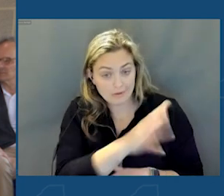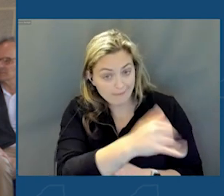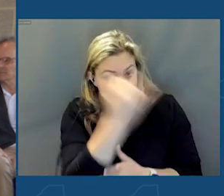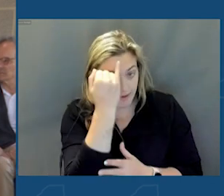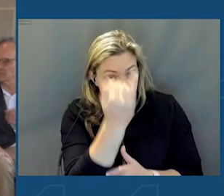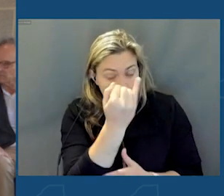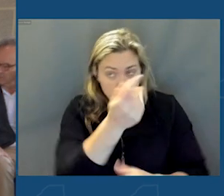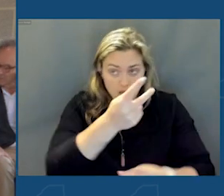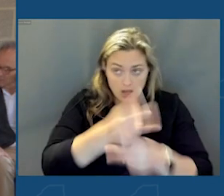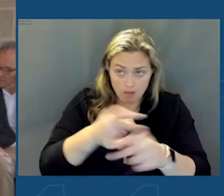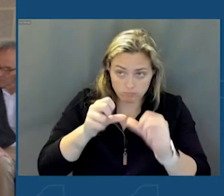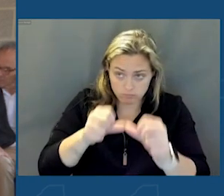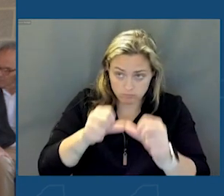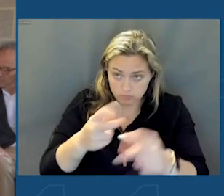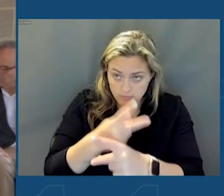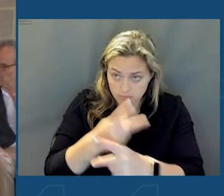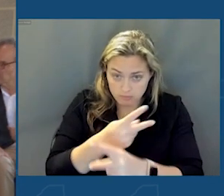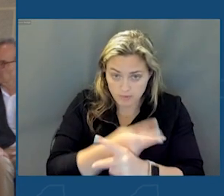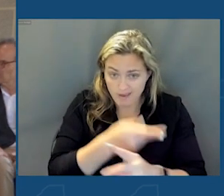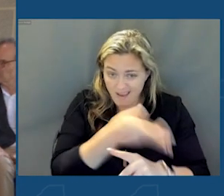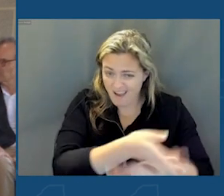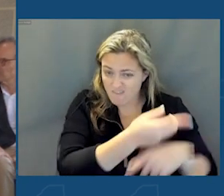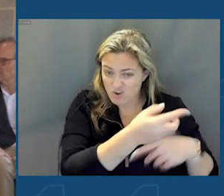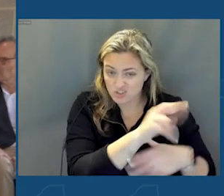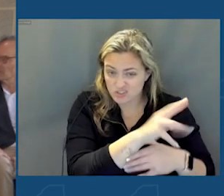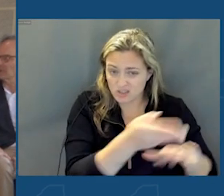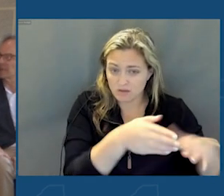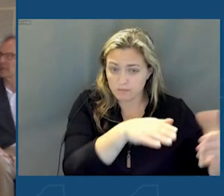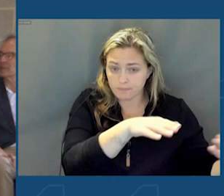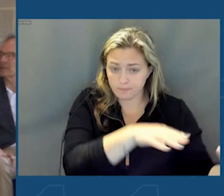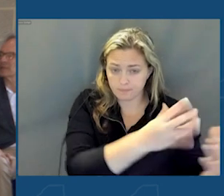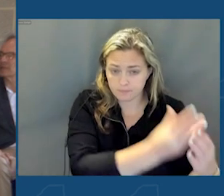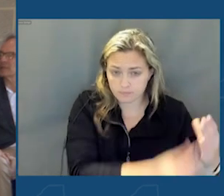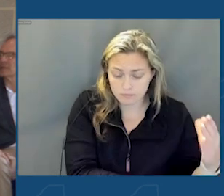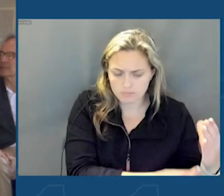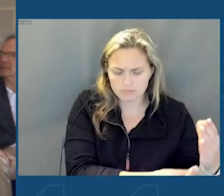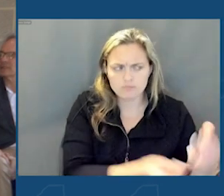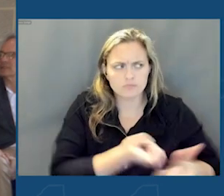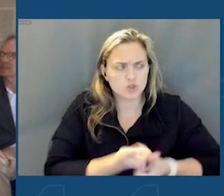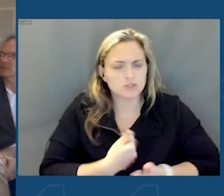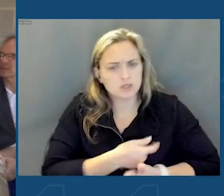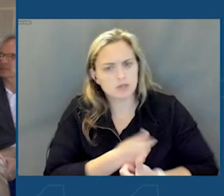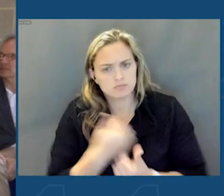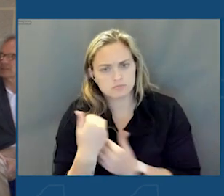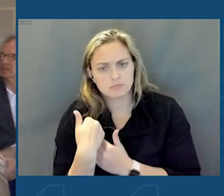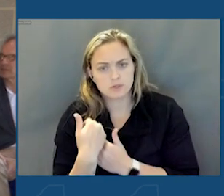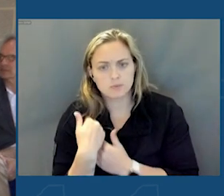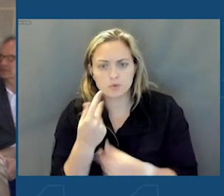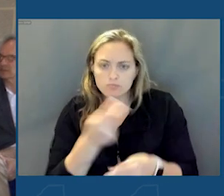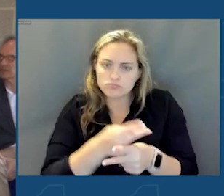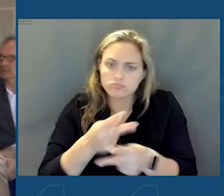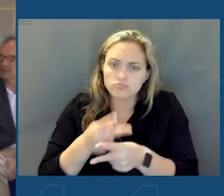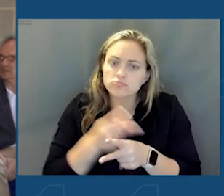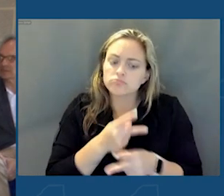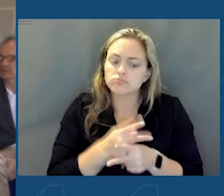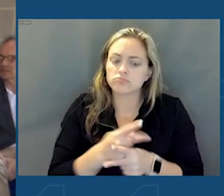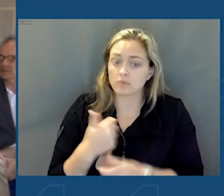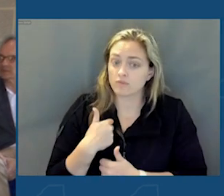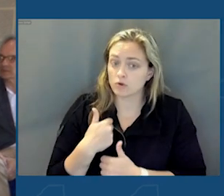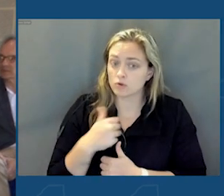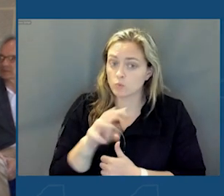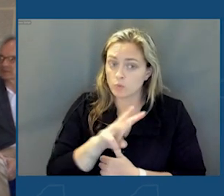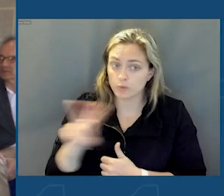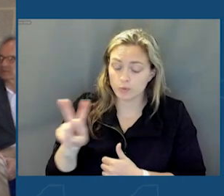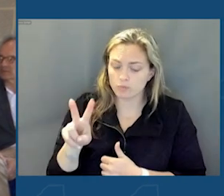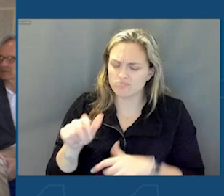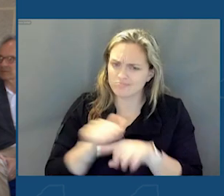it alive after Steve's passing. He entrusted us with the responsibility, and the veterans of World War II who